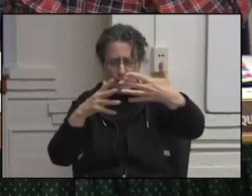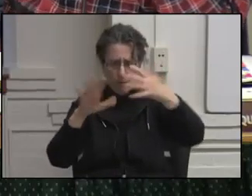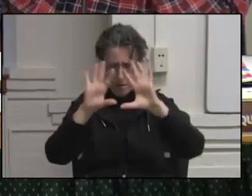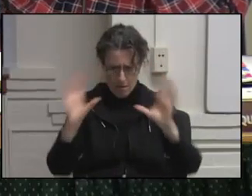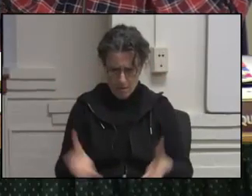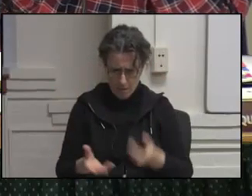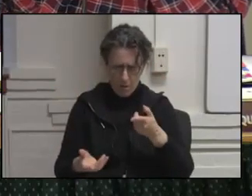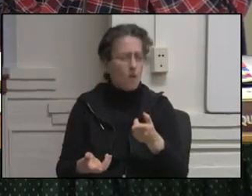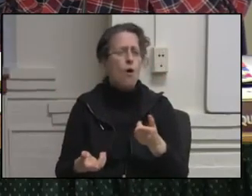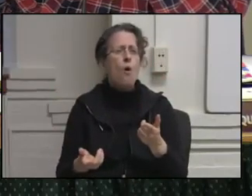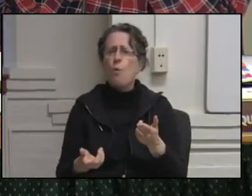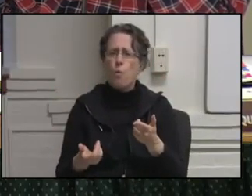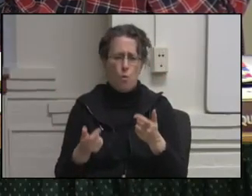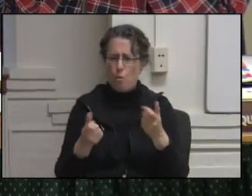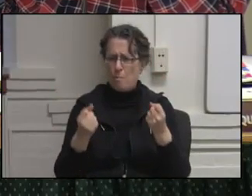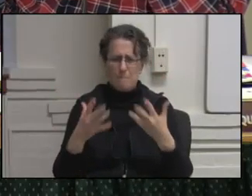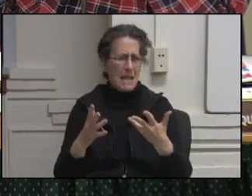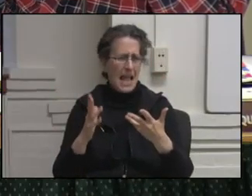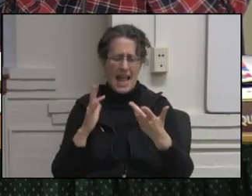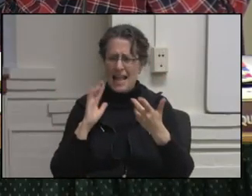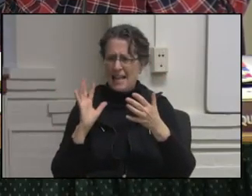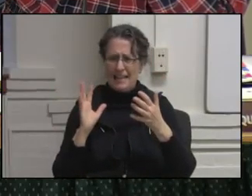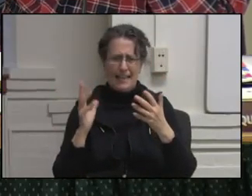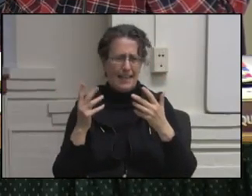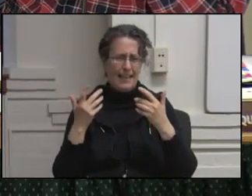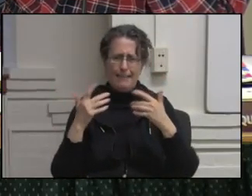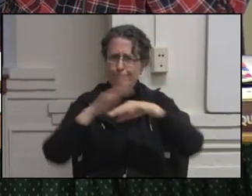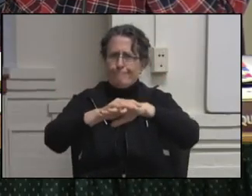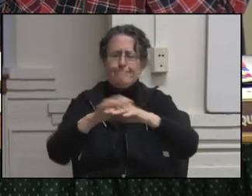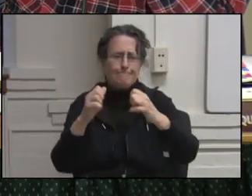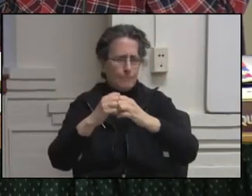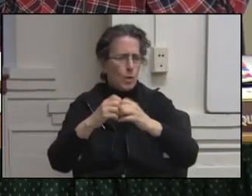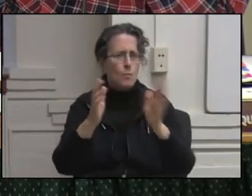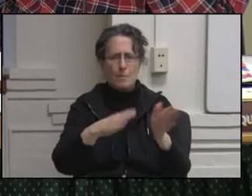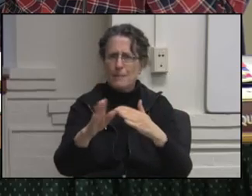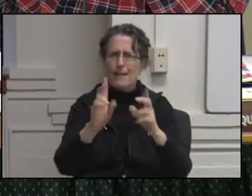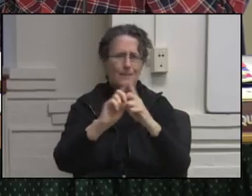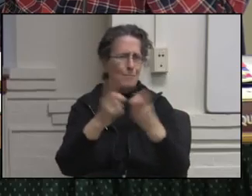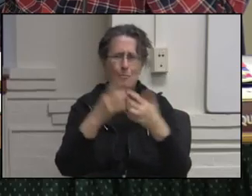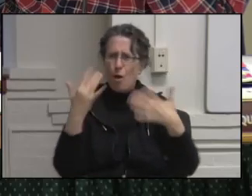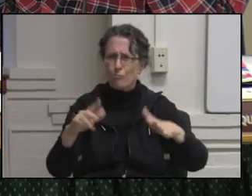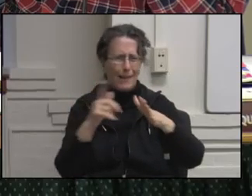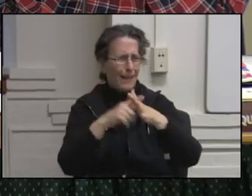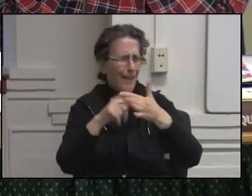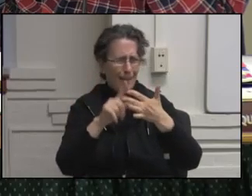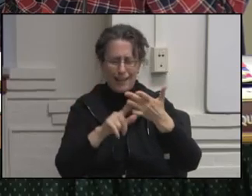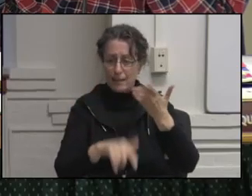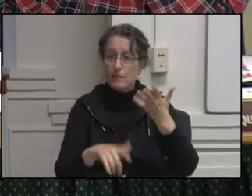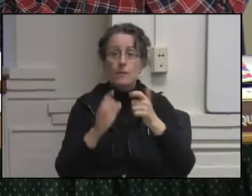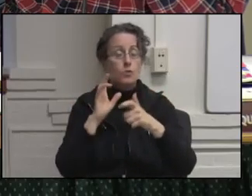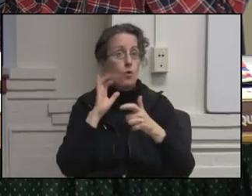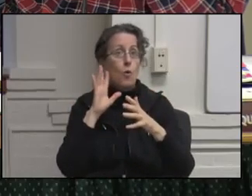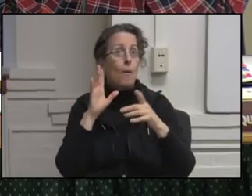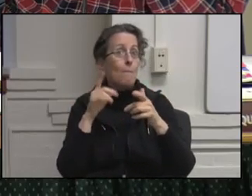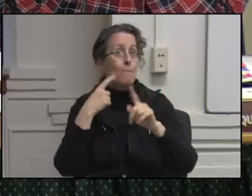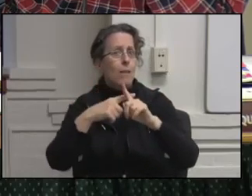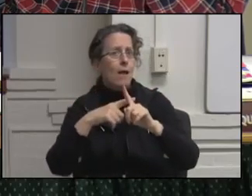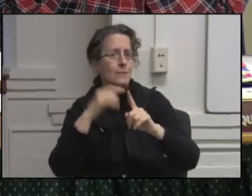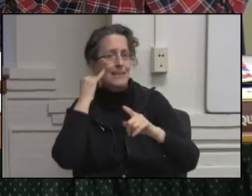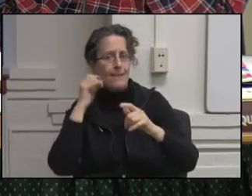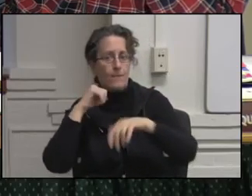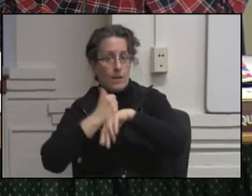that the planning department does. Yeah. And can augment it in a specific sustainability ways. I